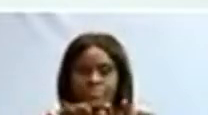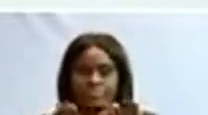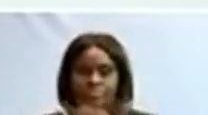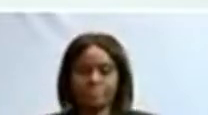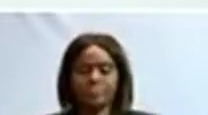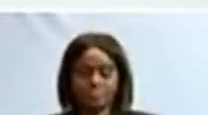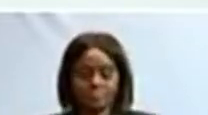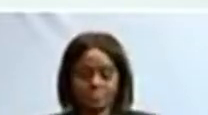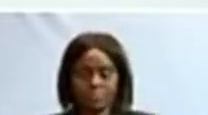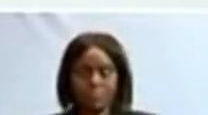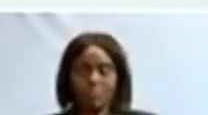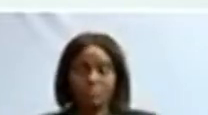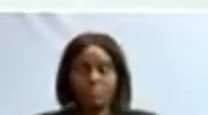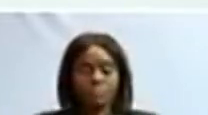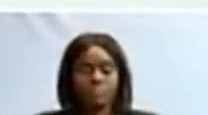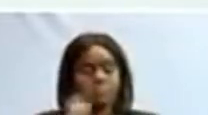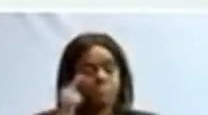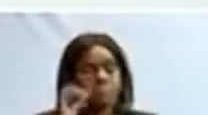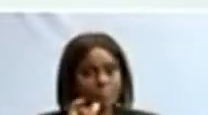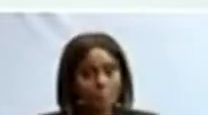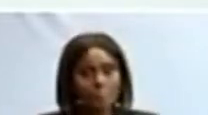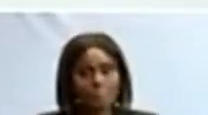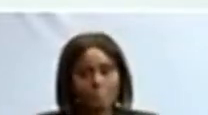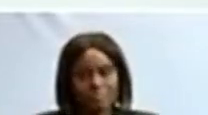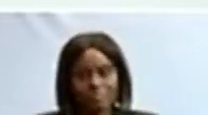Okay. Sorry for that.